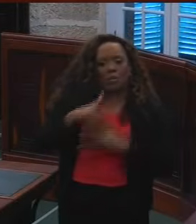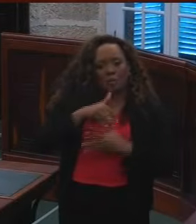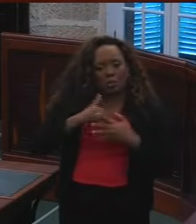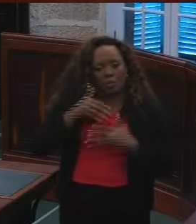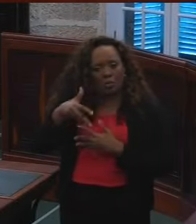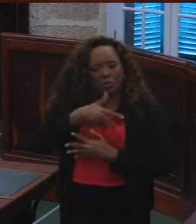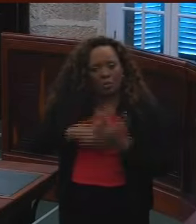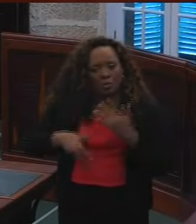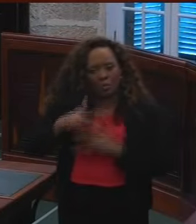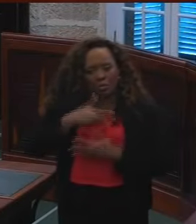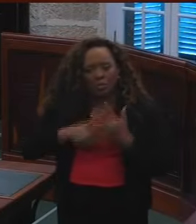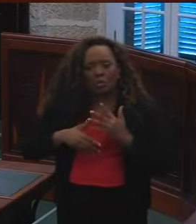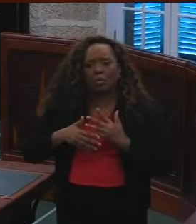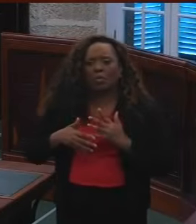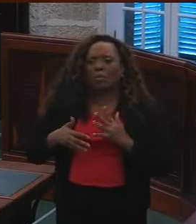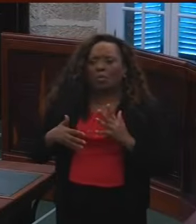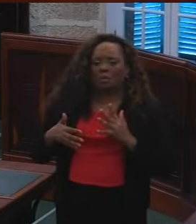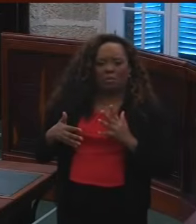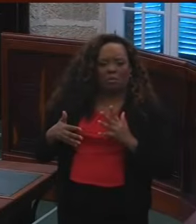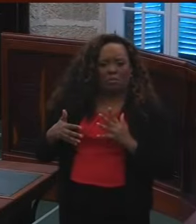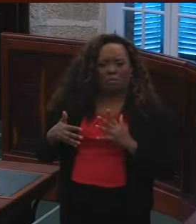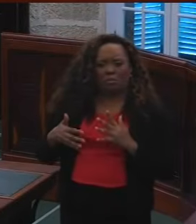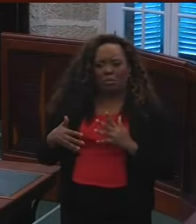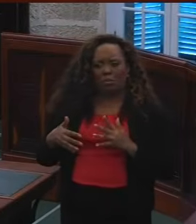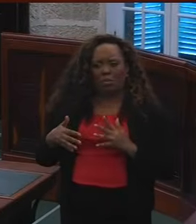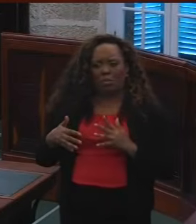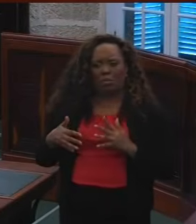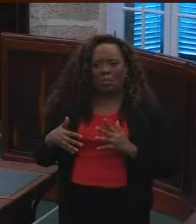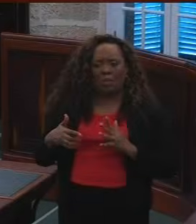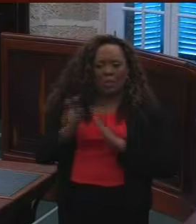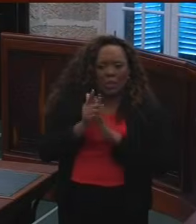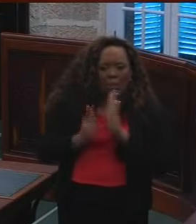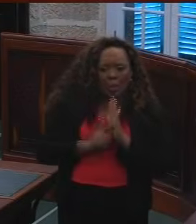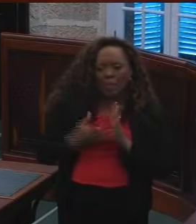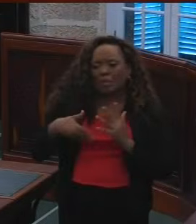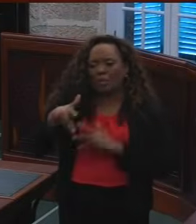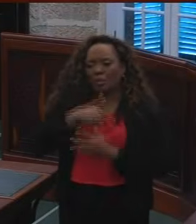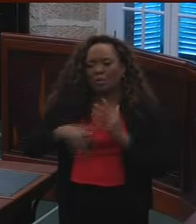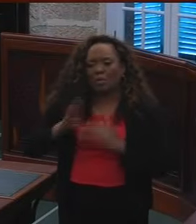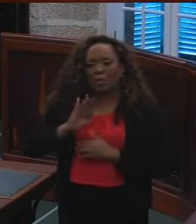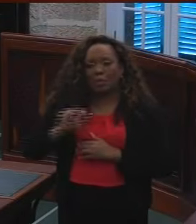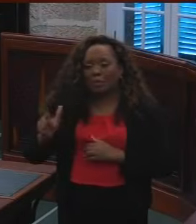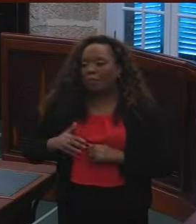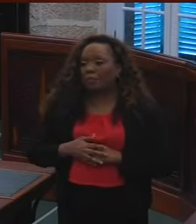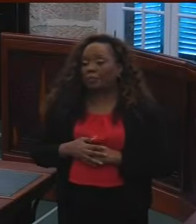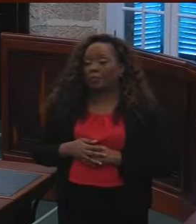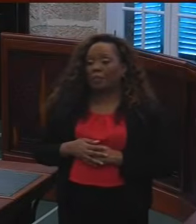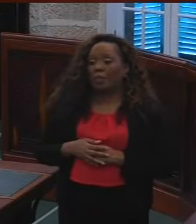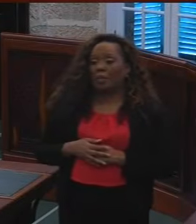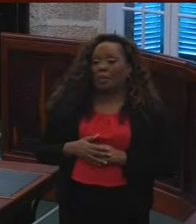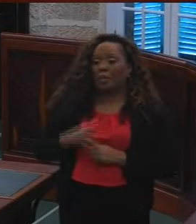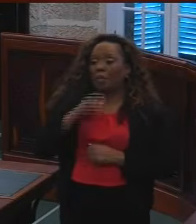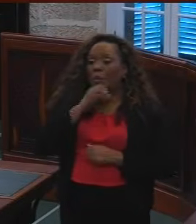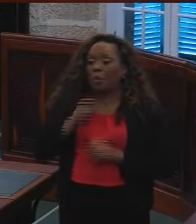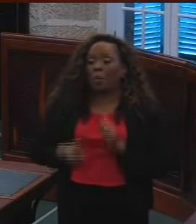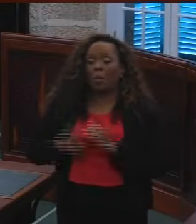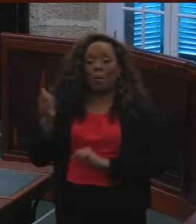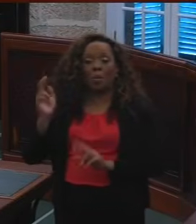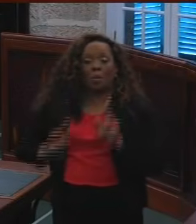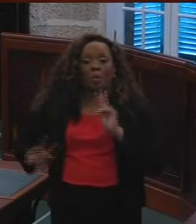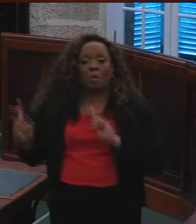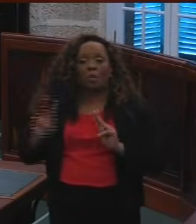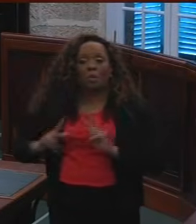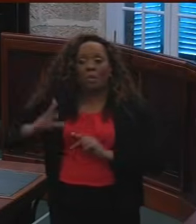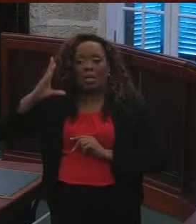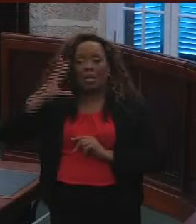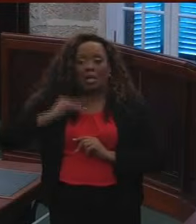sir. Older persons experience transport different from the rest of us who are not yet at that